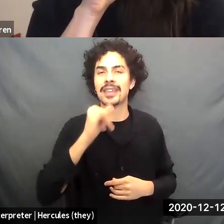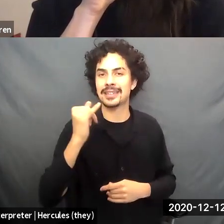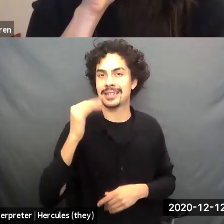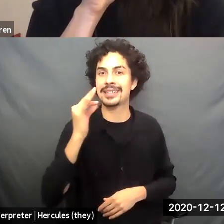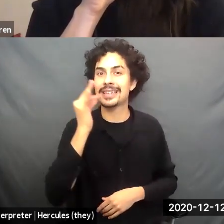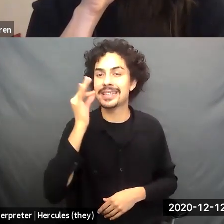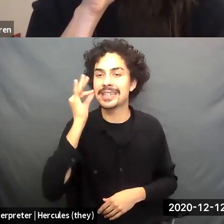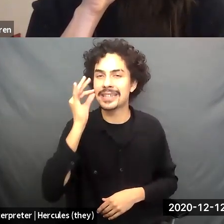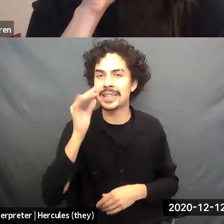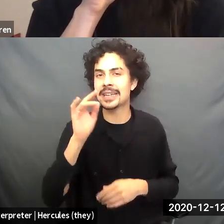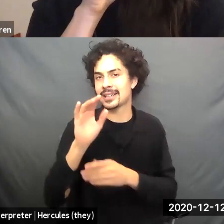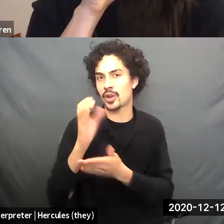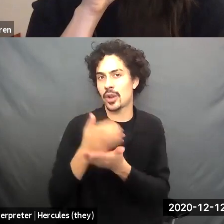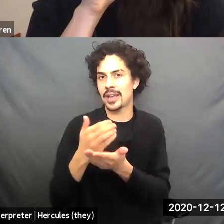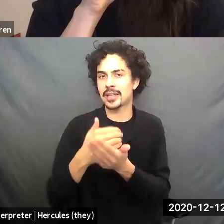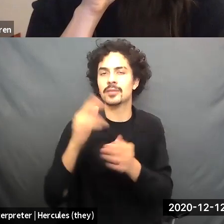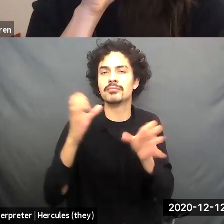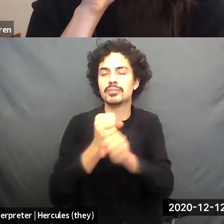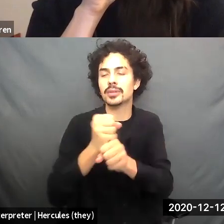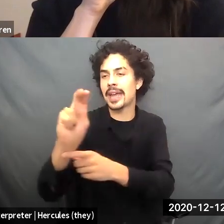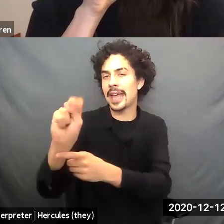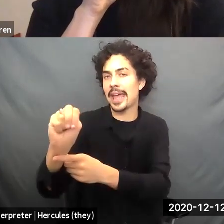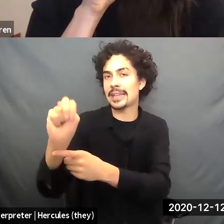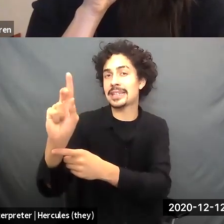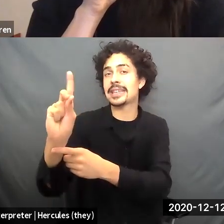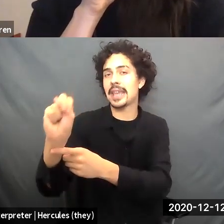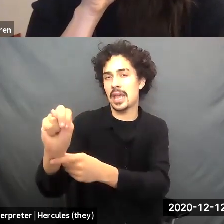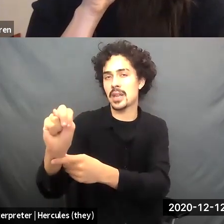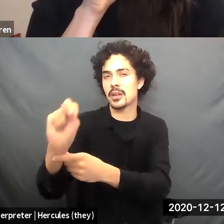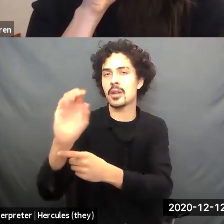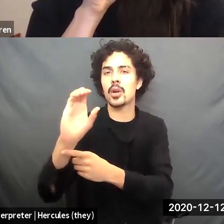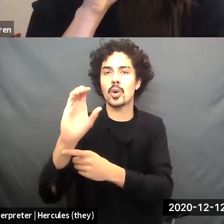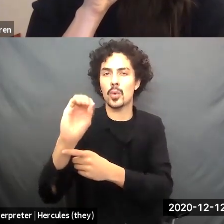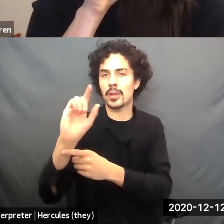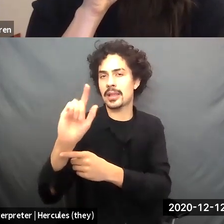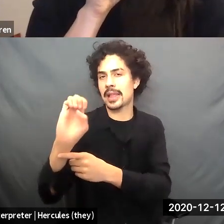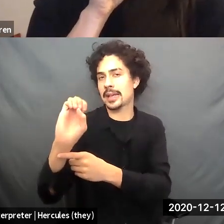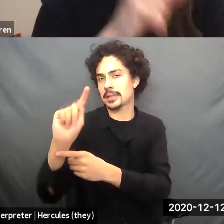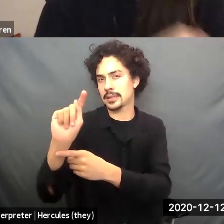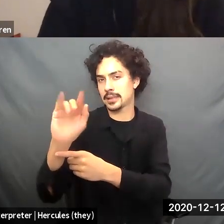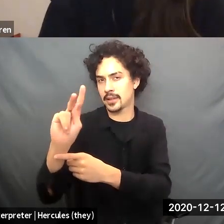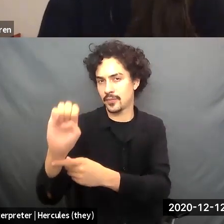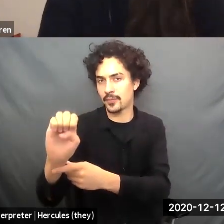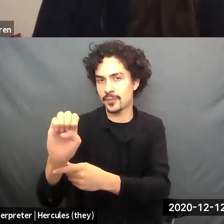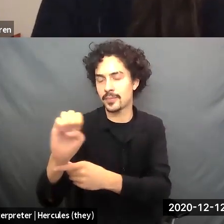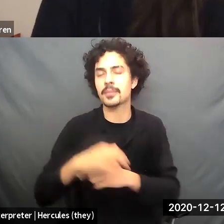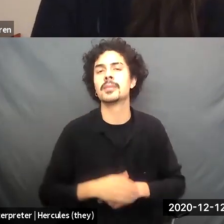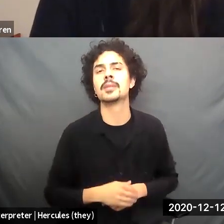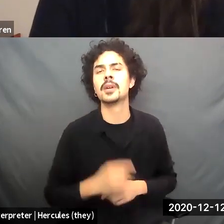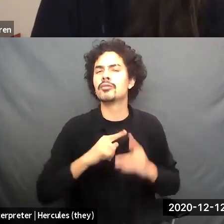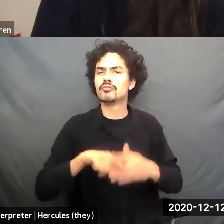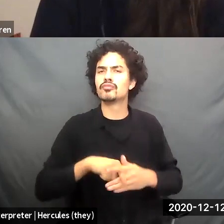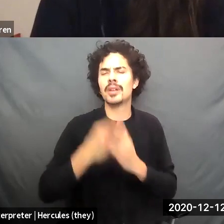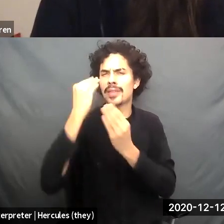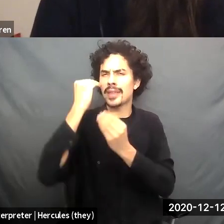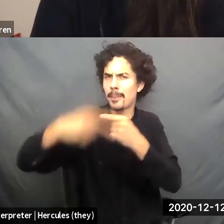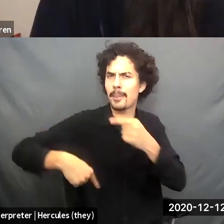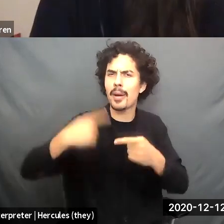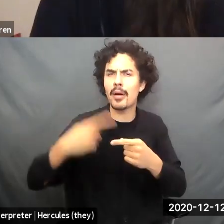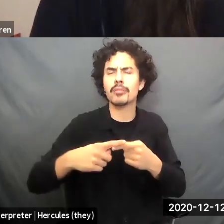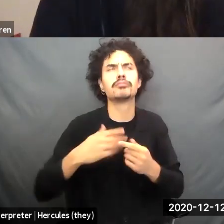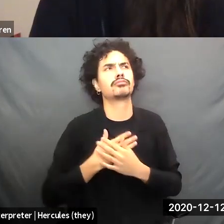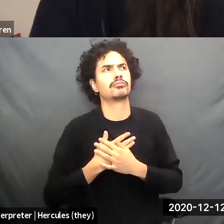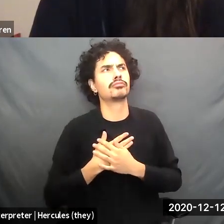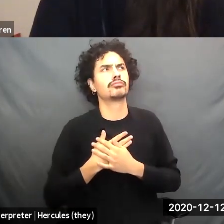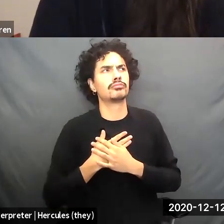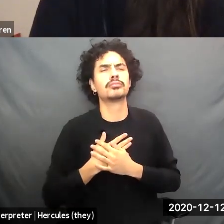NDN collective to think about like what that looks like across Native America, but also thinking about art or